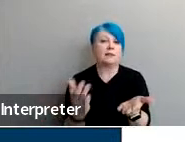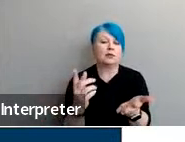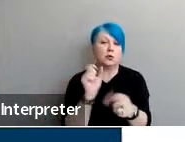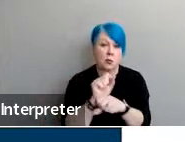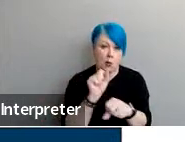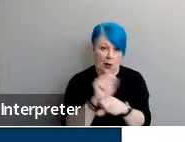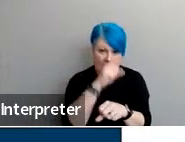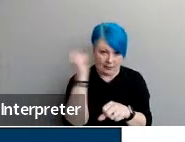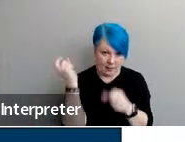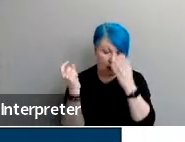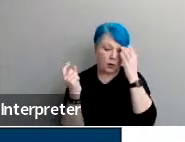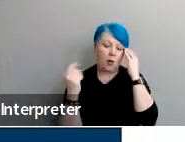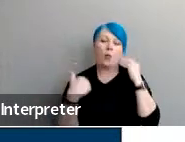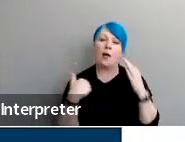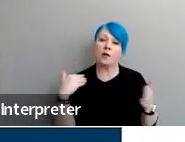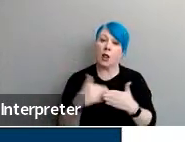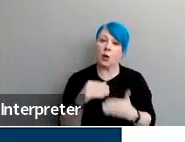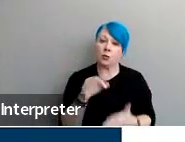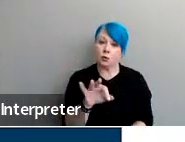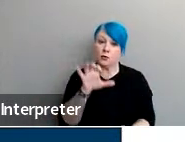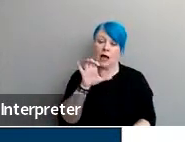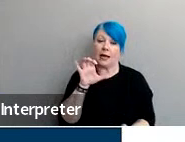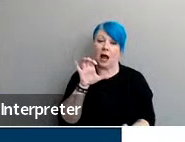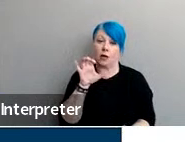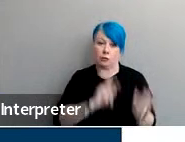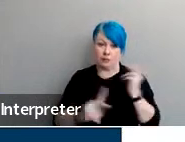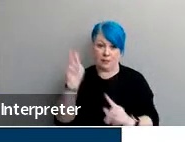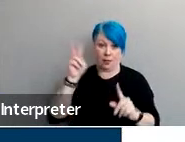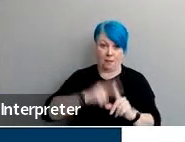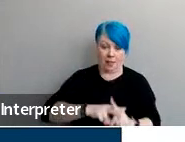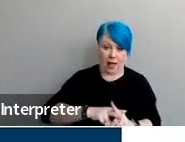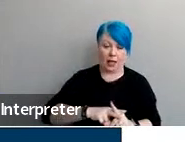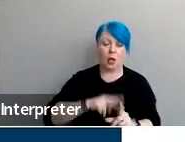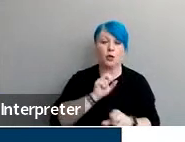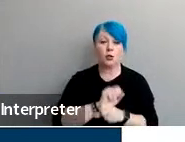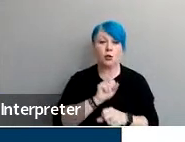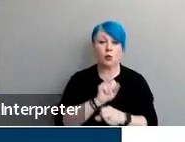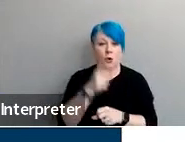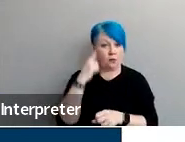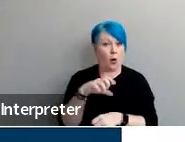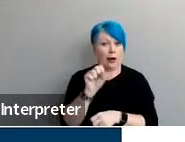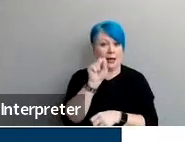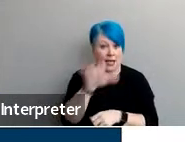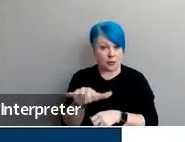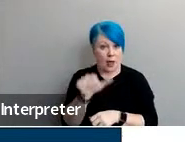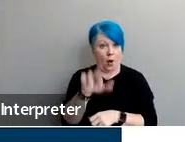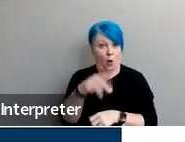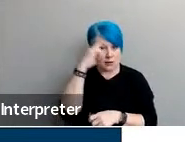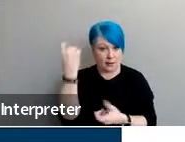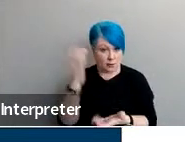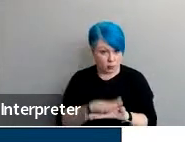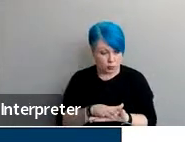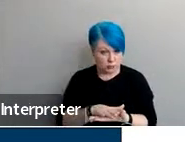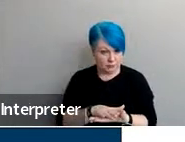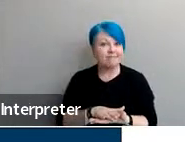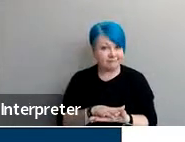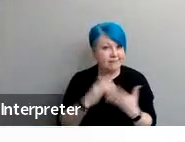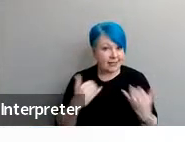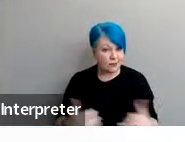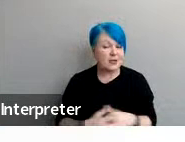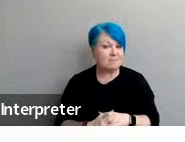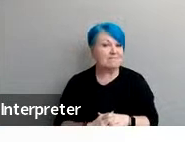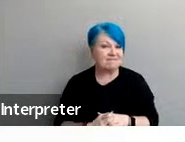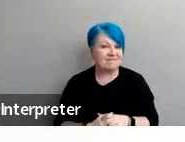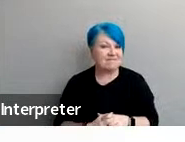very close to 900 applicants that are in right now for either ESY, working ESY, or summer programming. Next